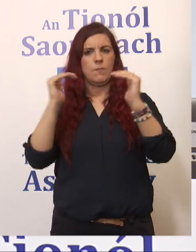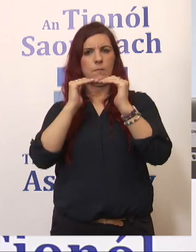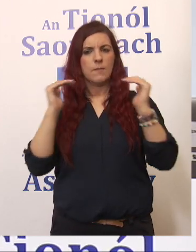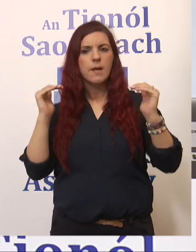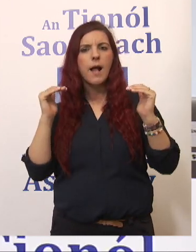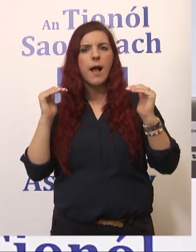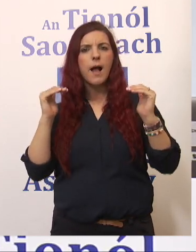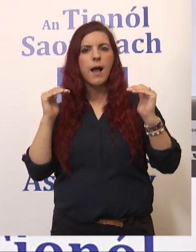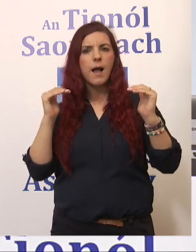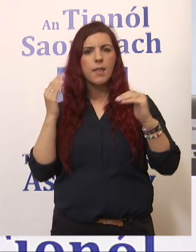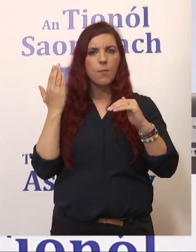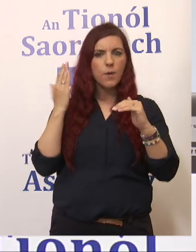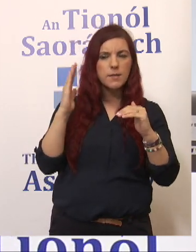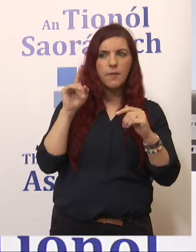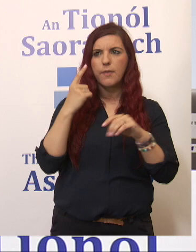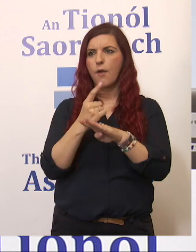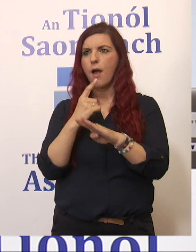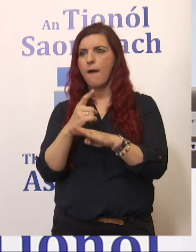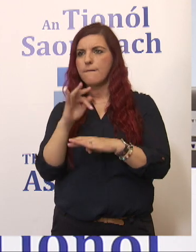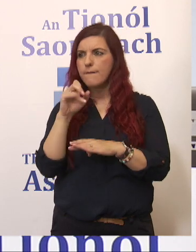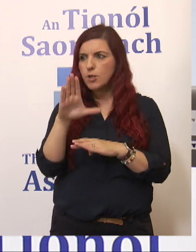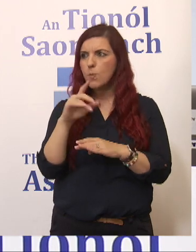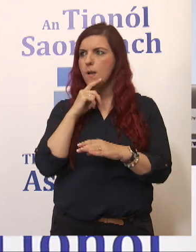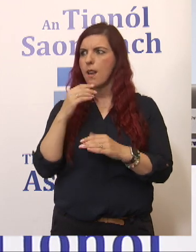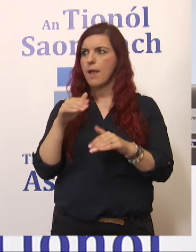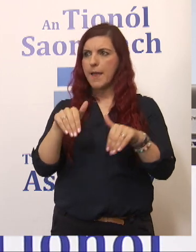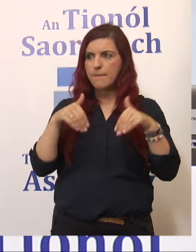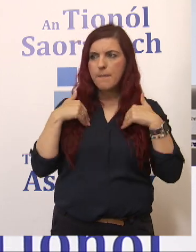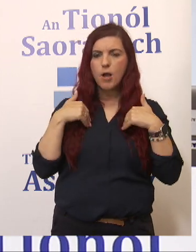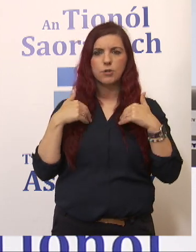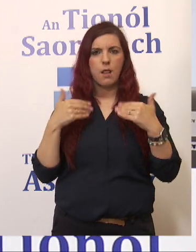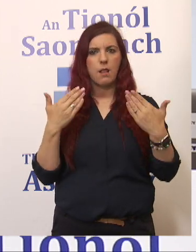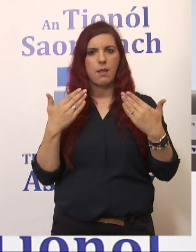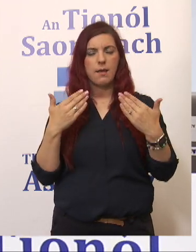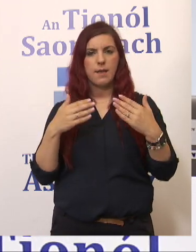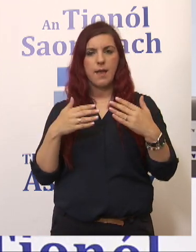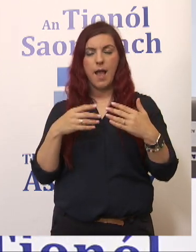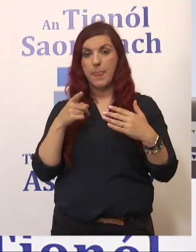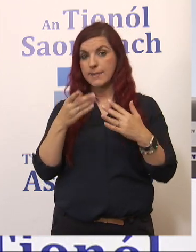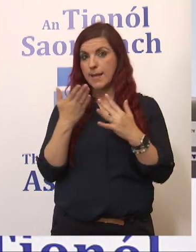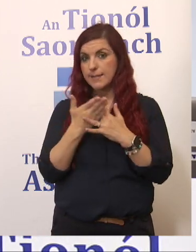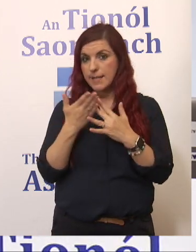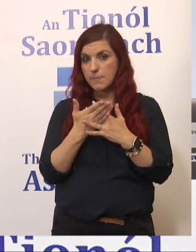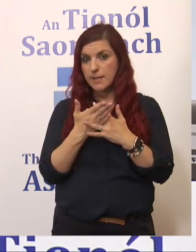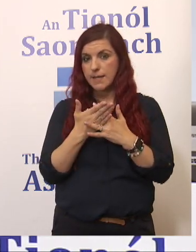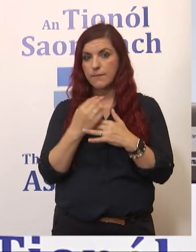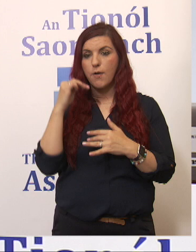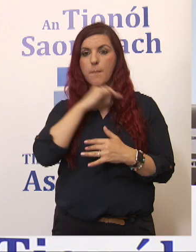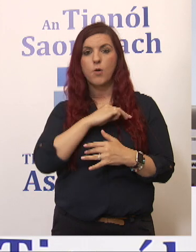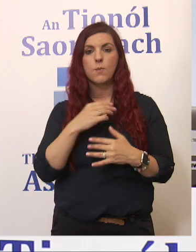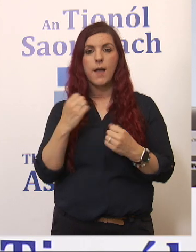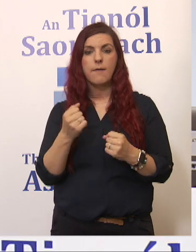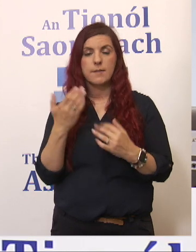selected speakers are factual, informative, impartial, and accessible. And that accessibility perspective, we